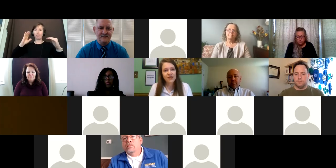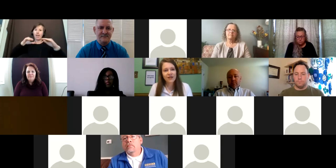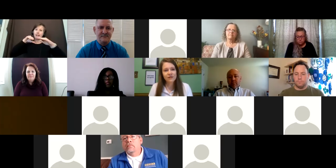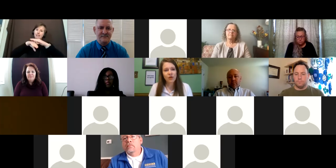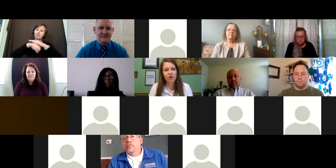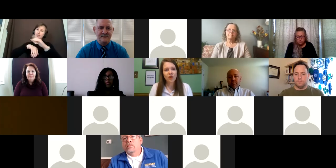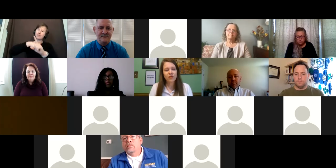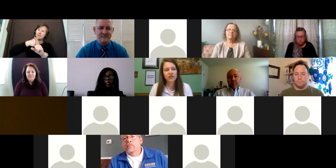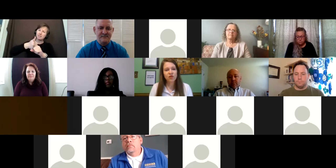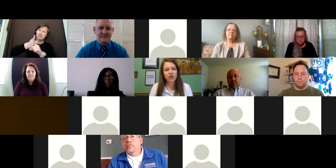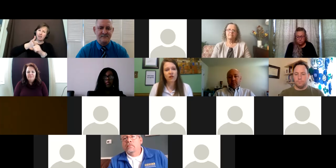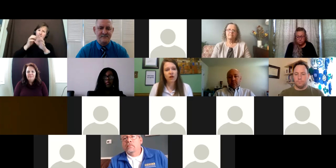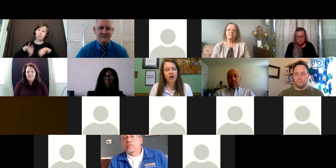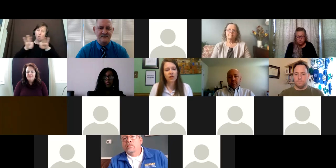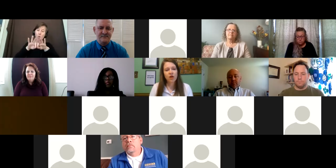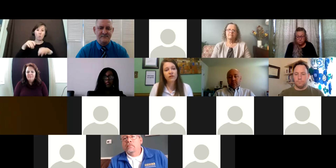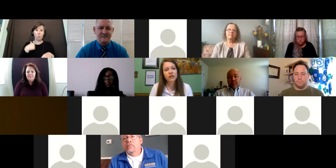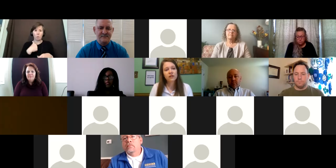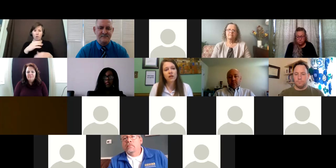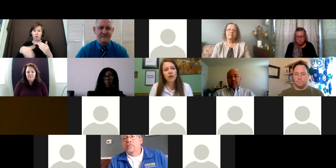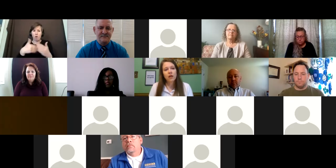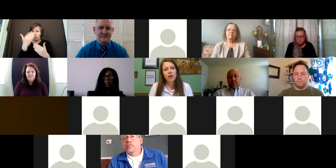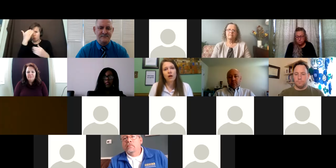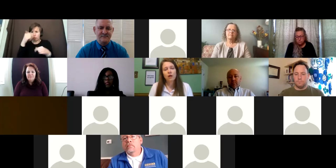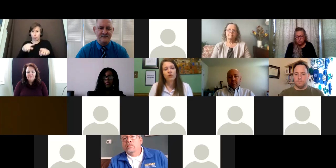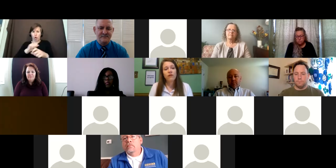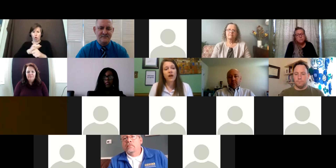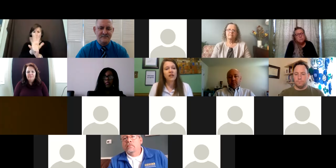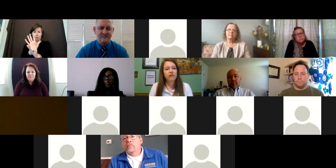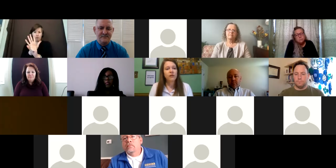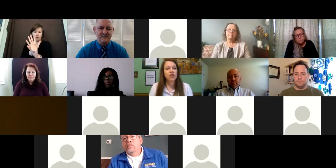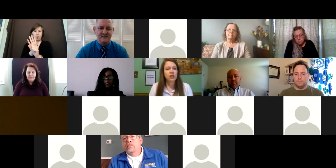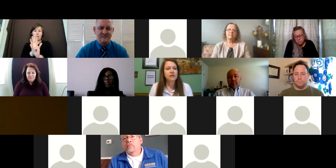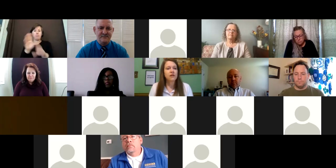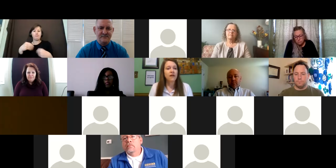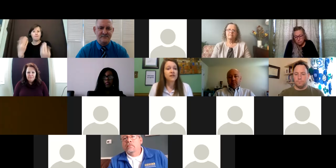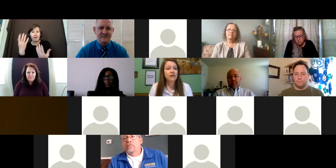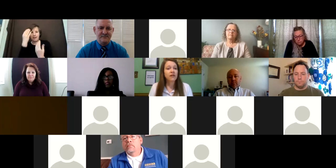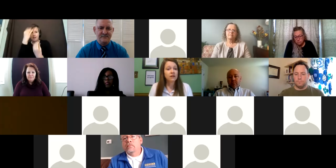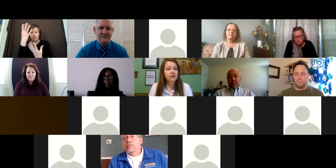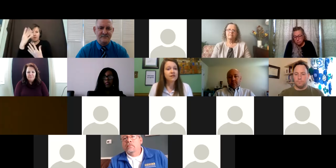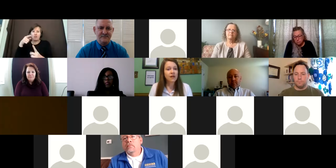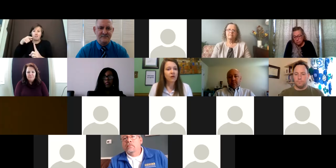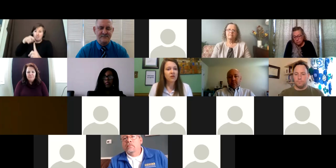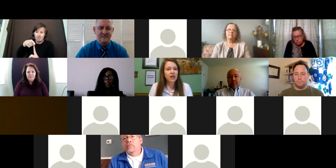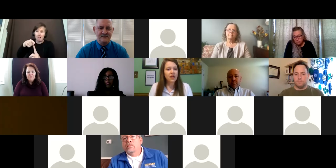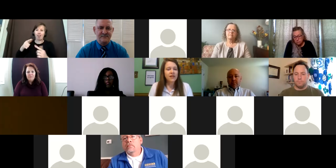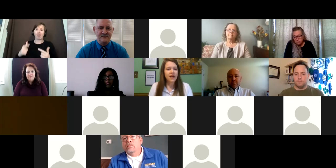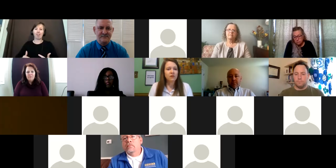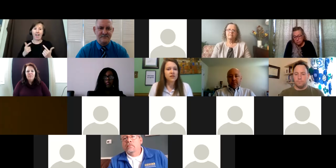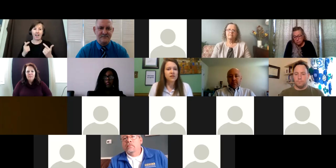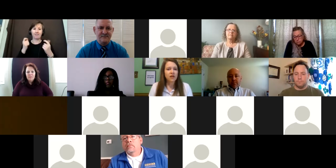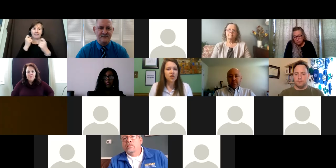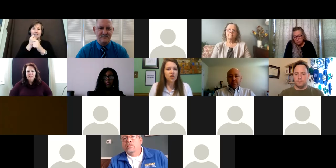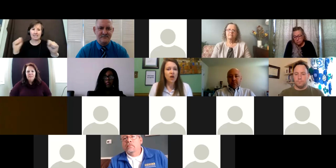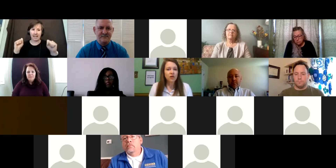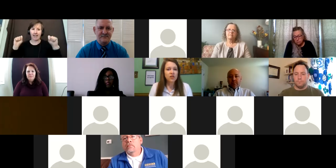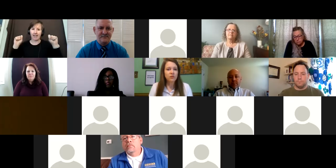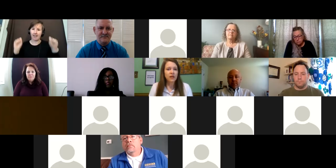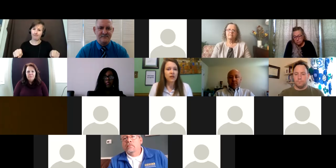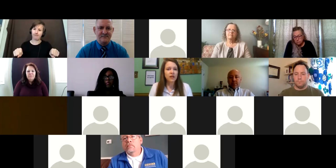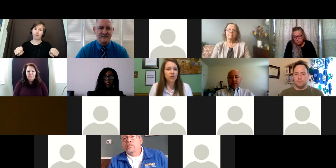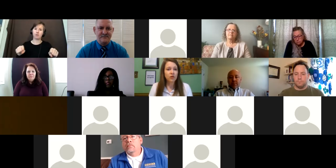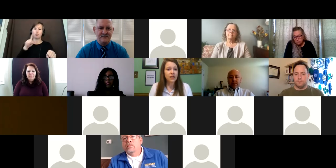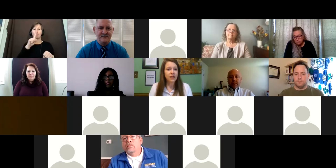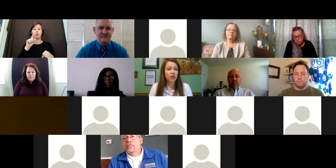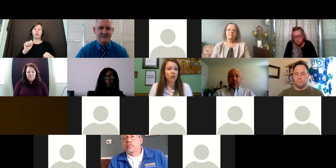important, because we all know that during COVID, providing information is life-saving. So that was a huge honor to